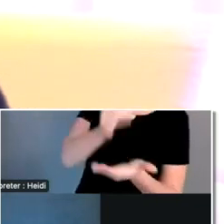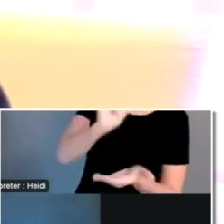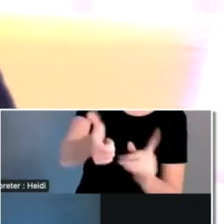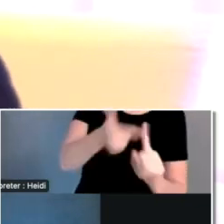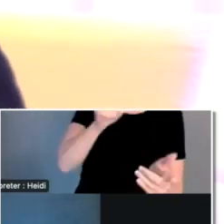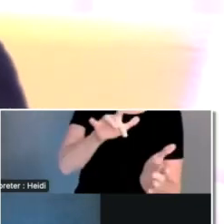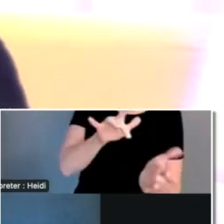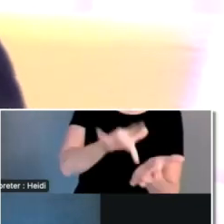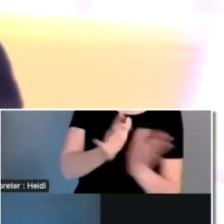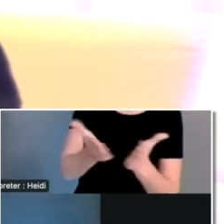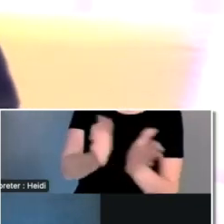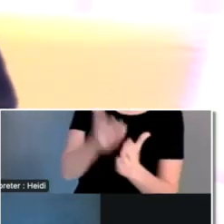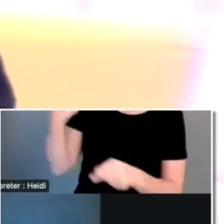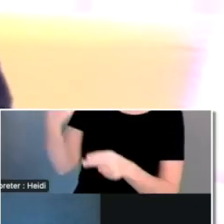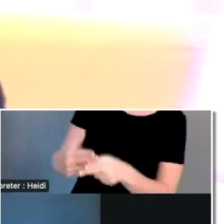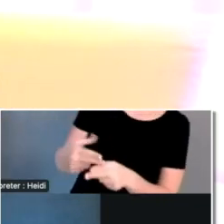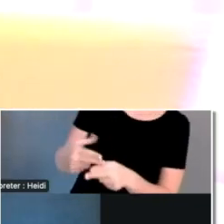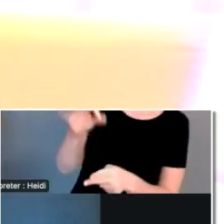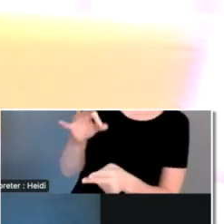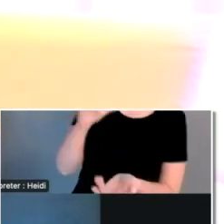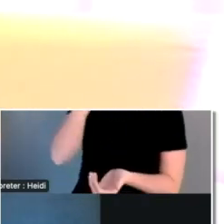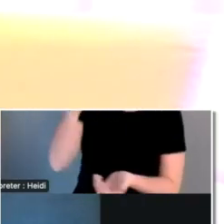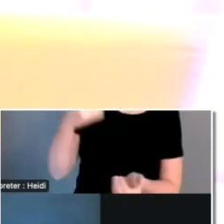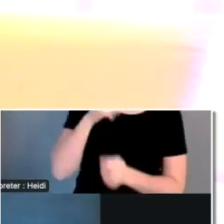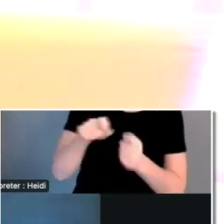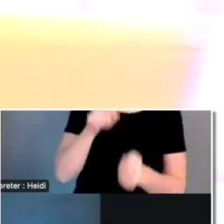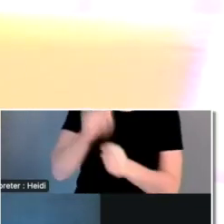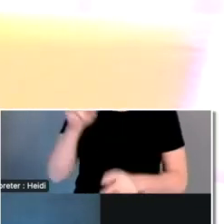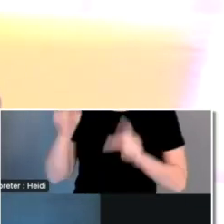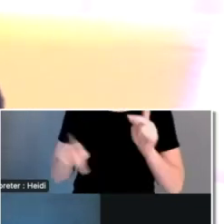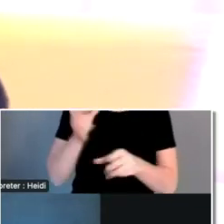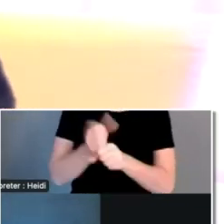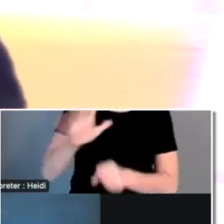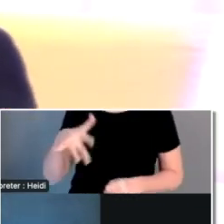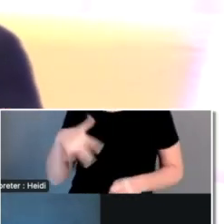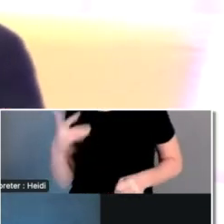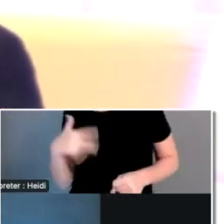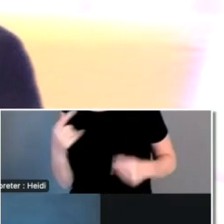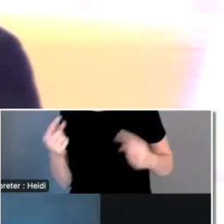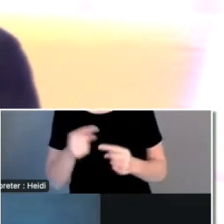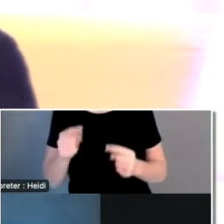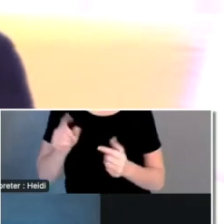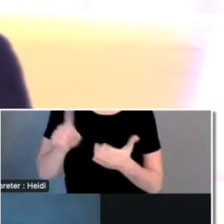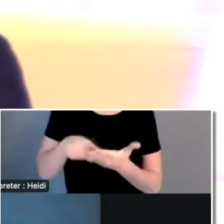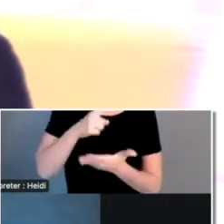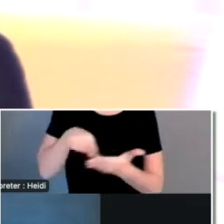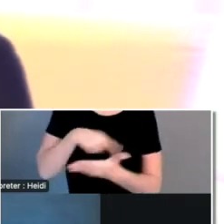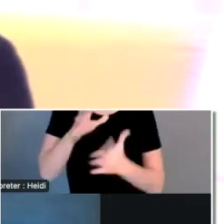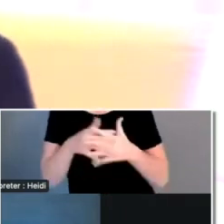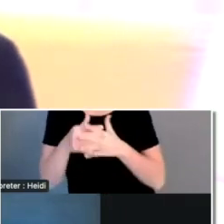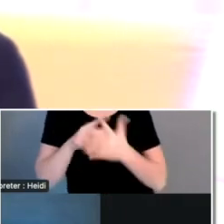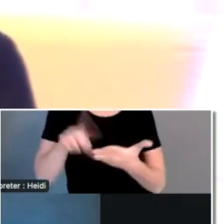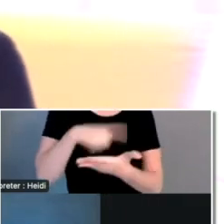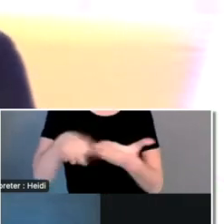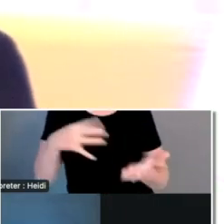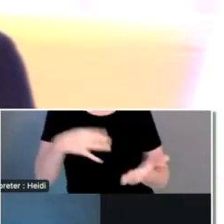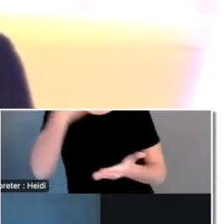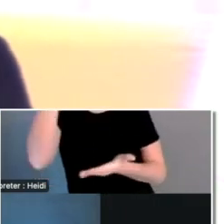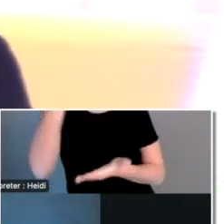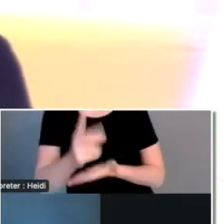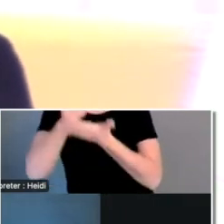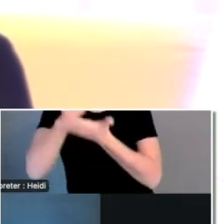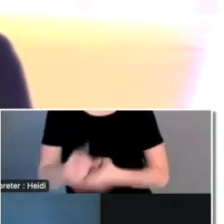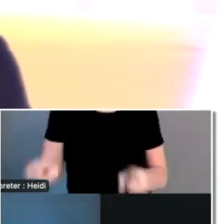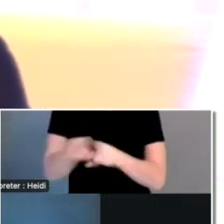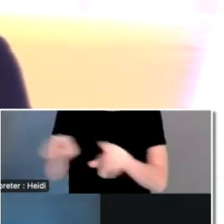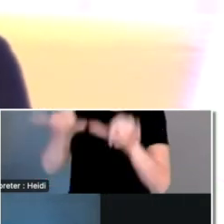textbooks in the name of not having certain people get in their feelings about a critique of America and a critique of white supremacy as a